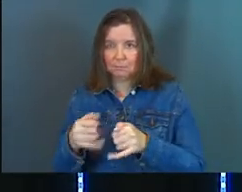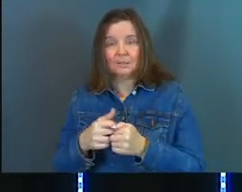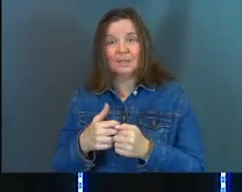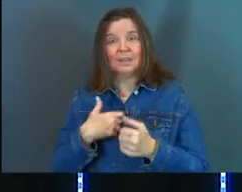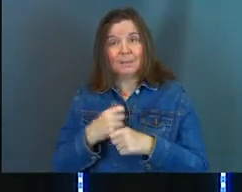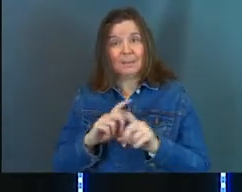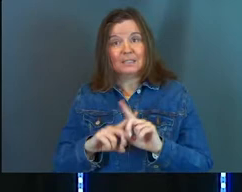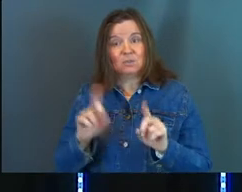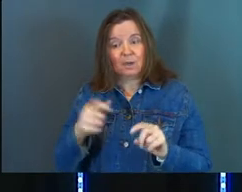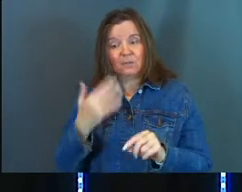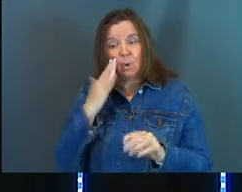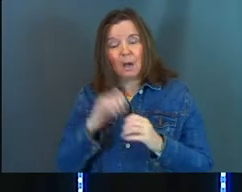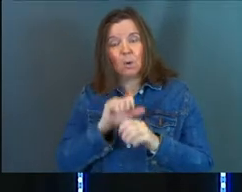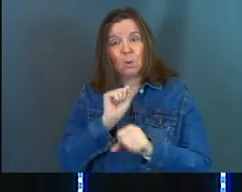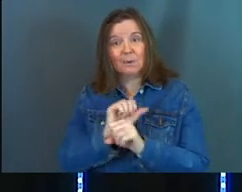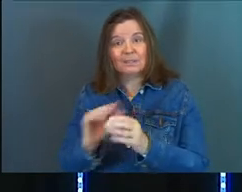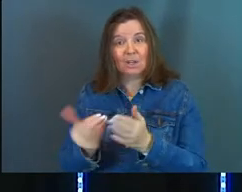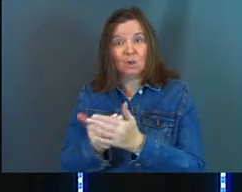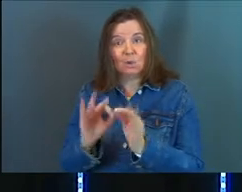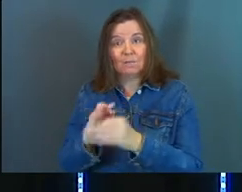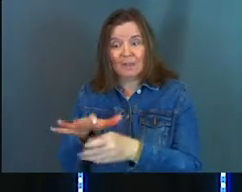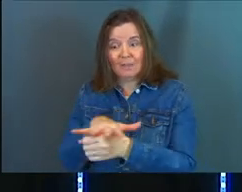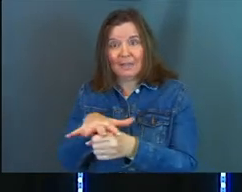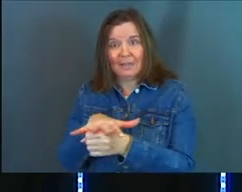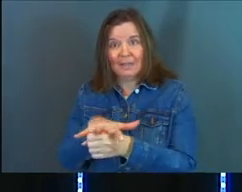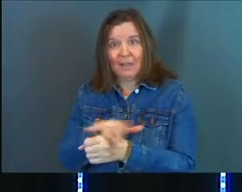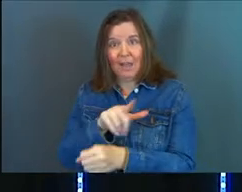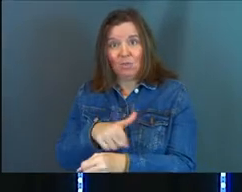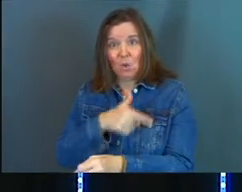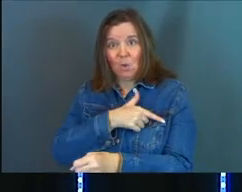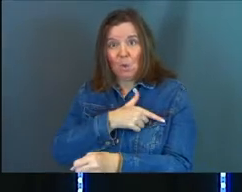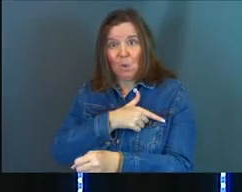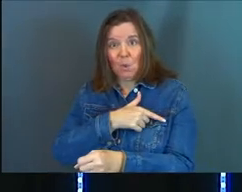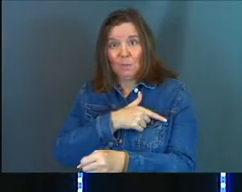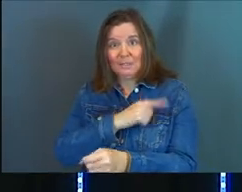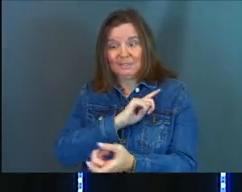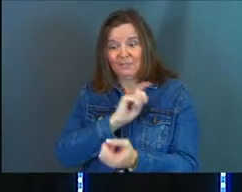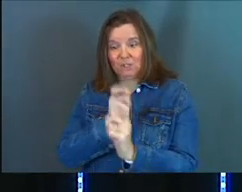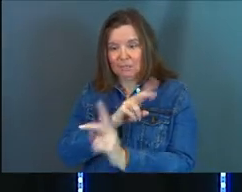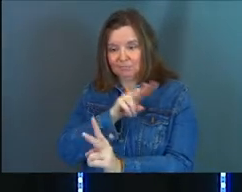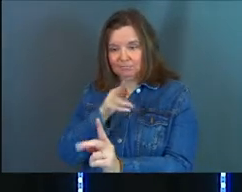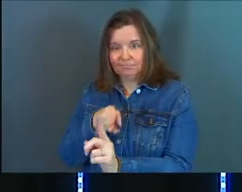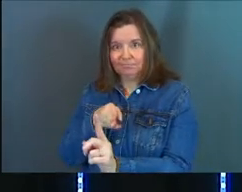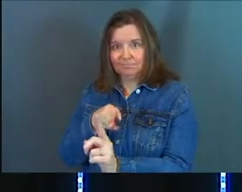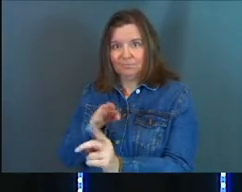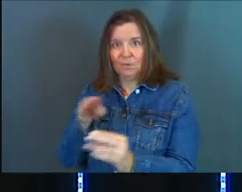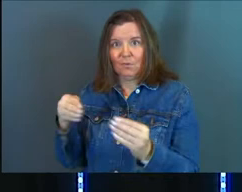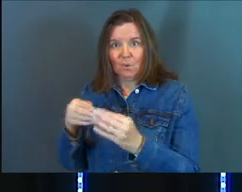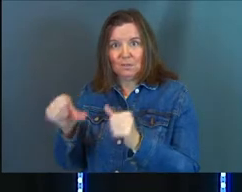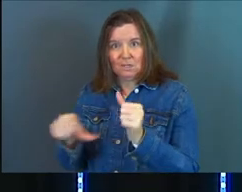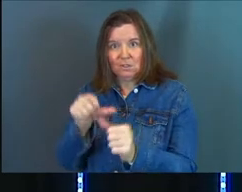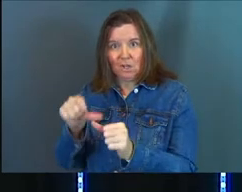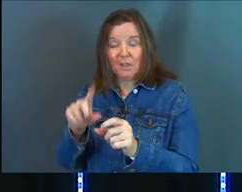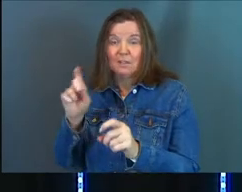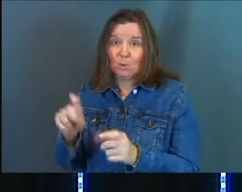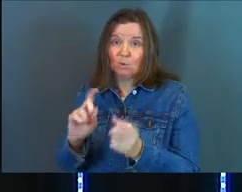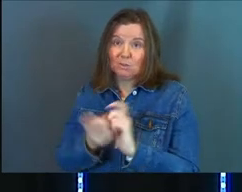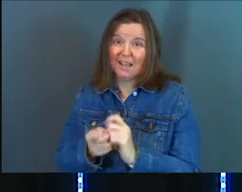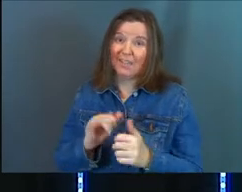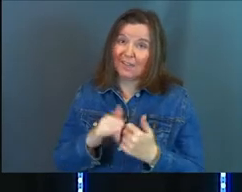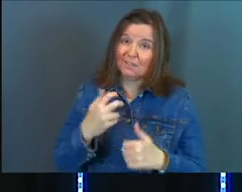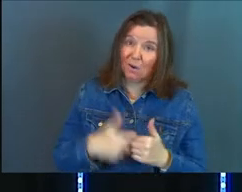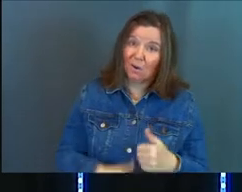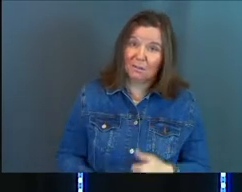to know how it works, because they are a brand new family, and their loyalties have changed, and their loyalties are supposed to change. That's